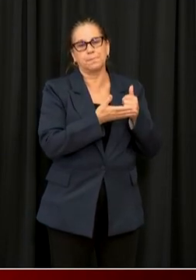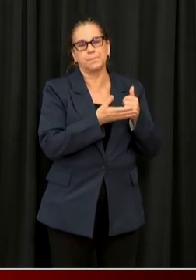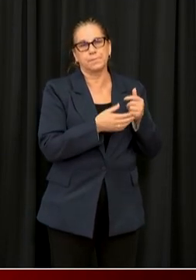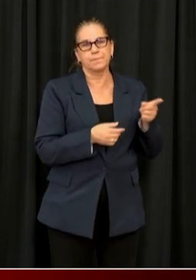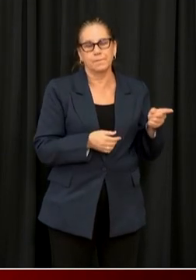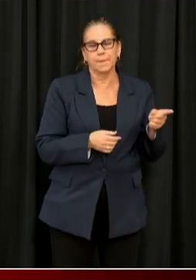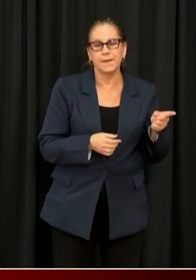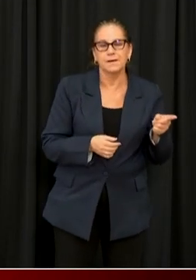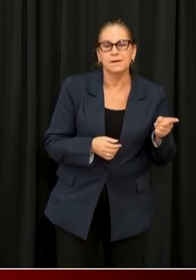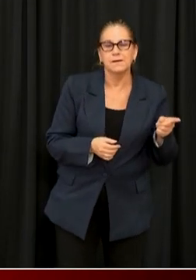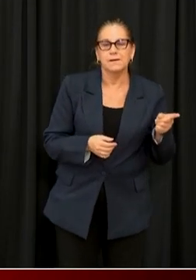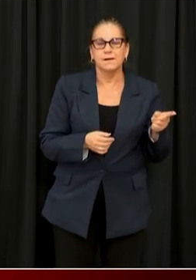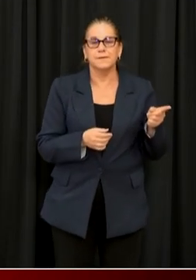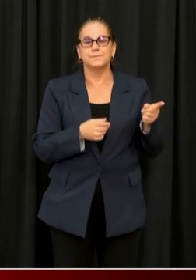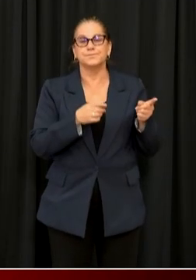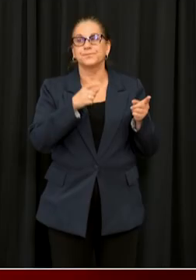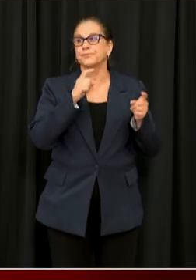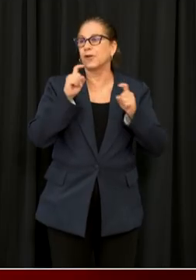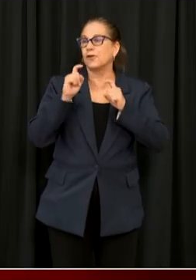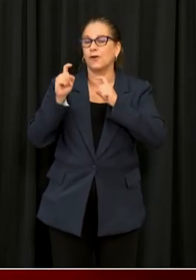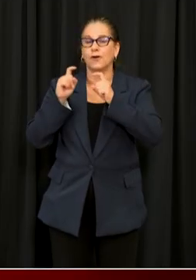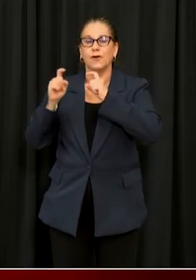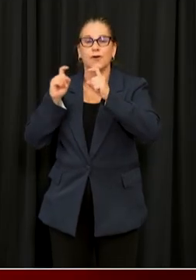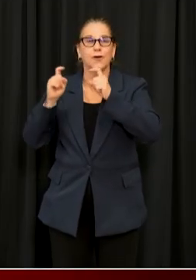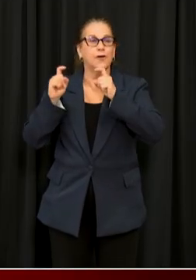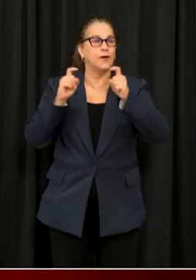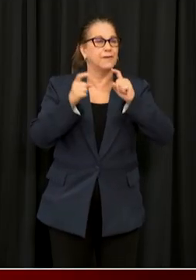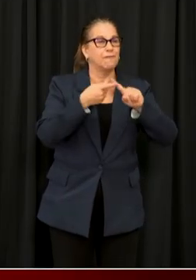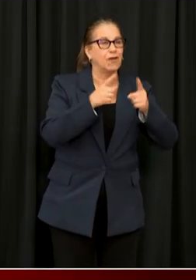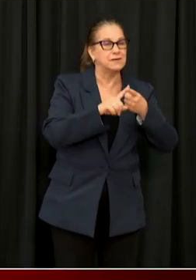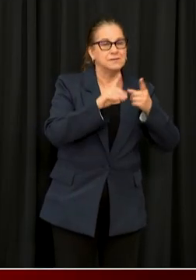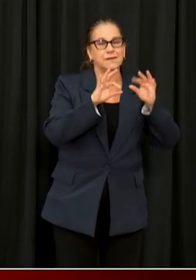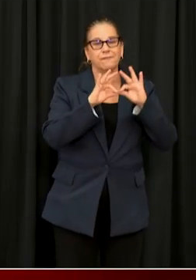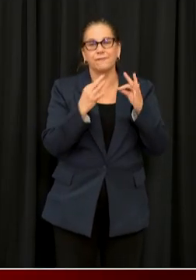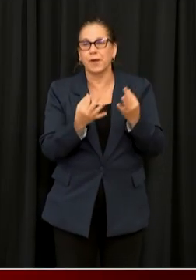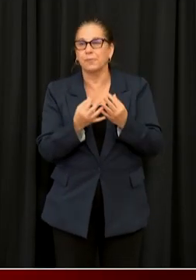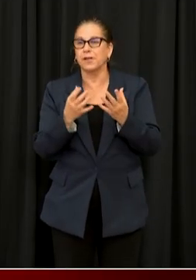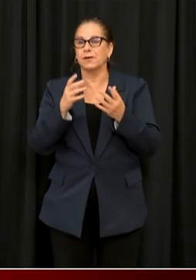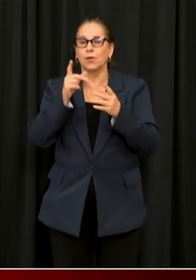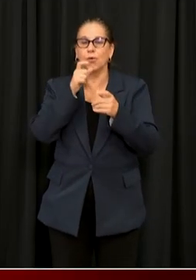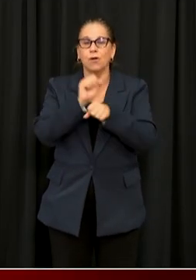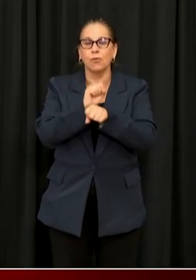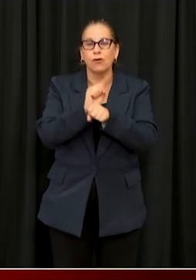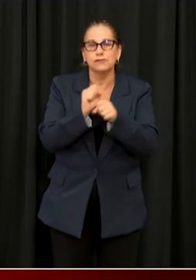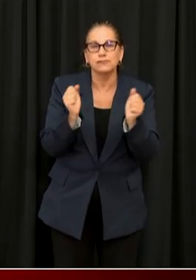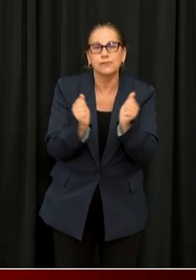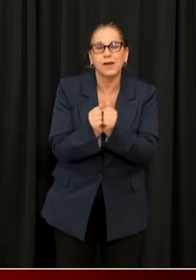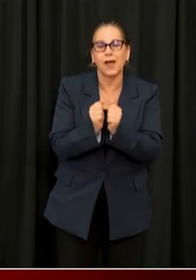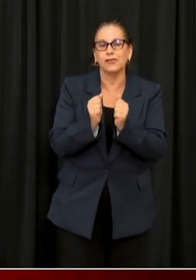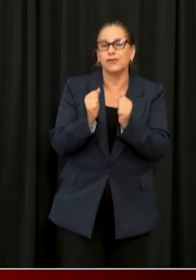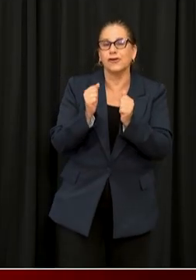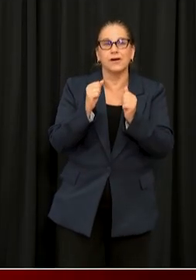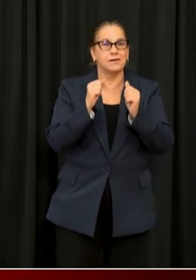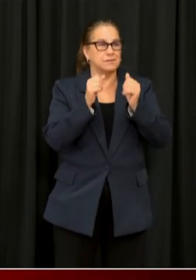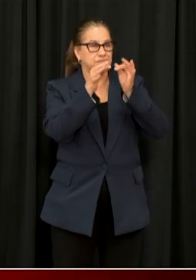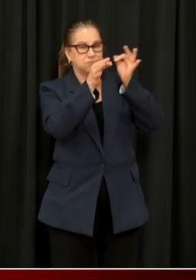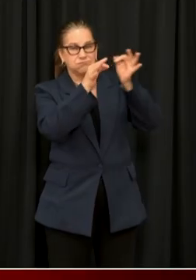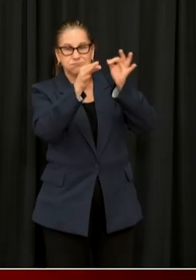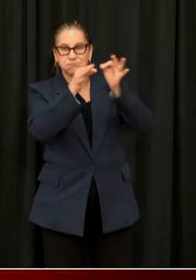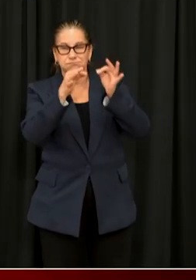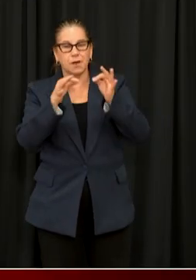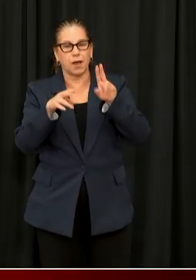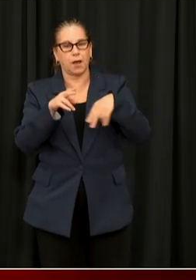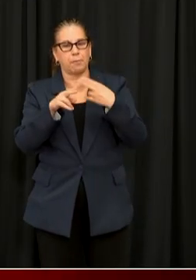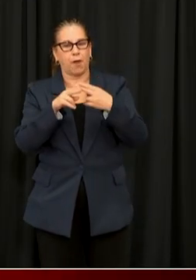all of the close contacts, and if necessary, directs them to testing and other resources that they may need. And then the contact interviewer